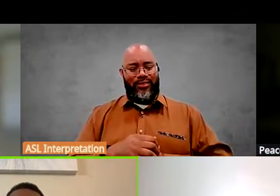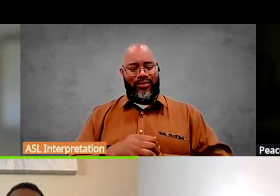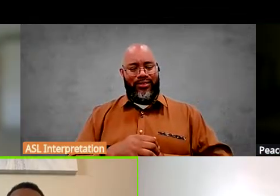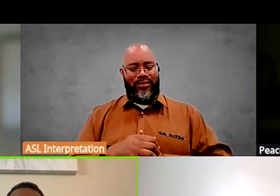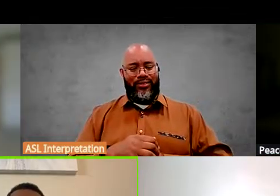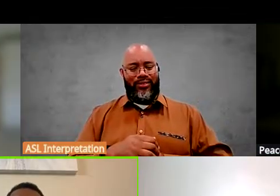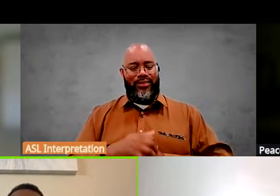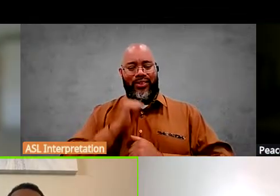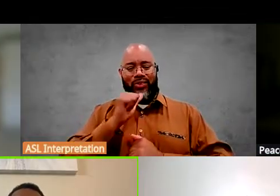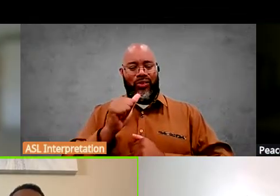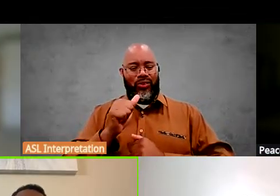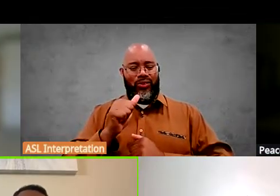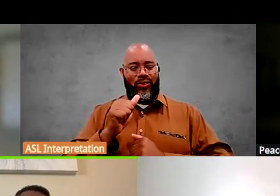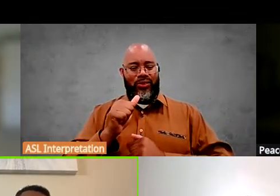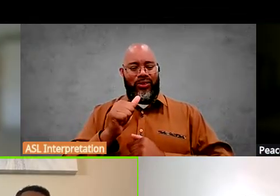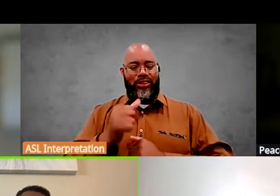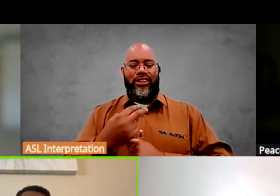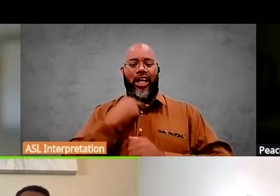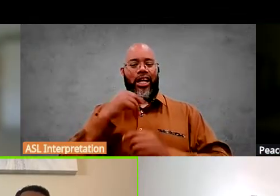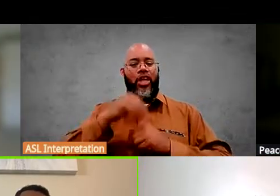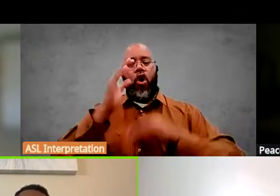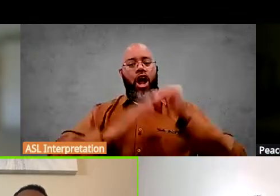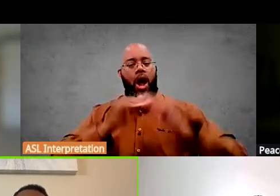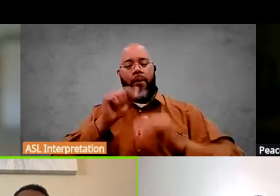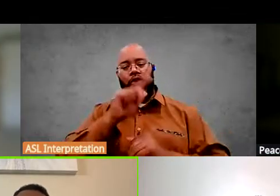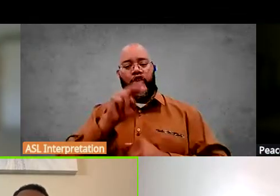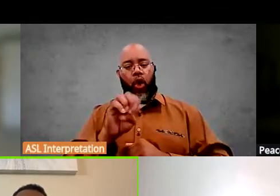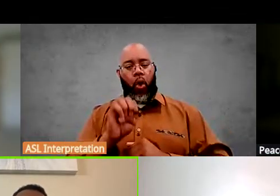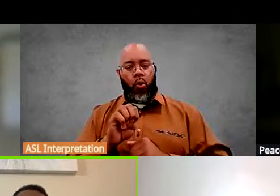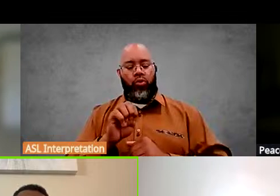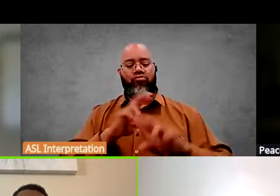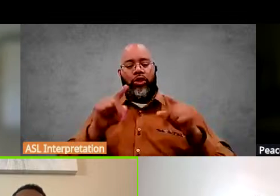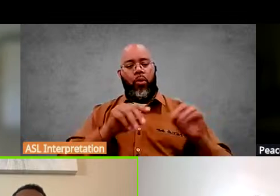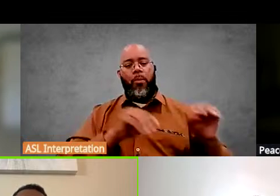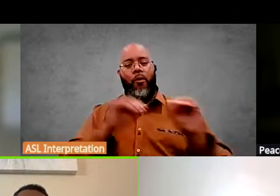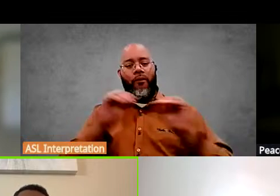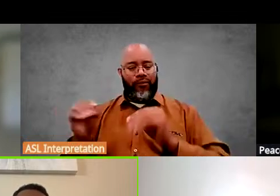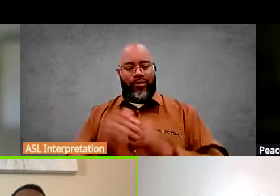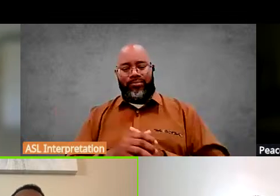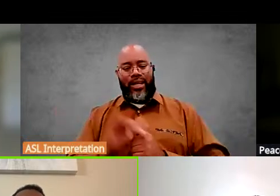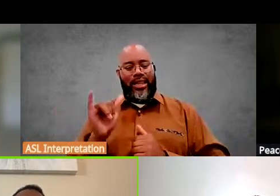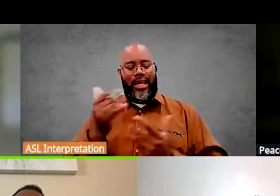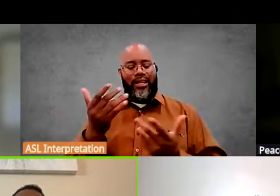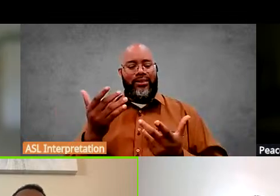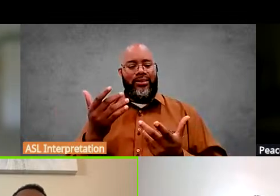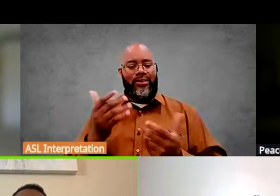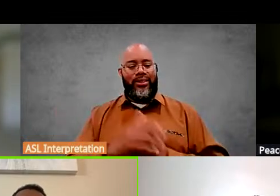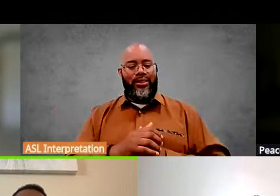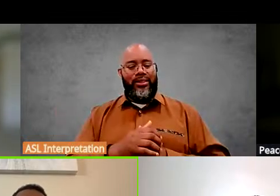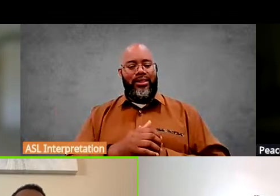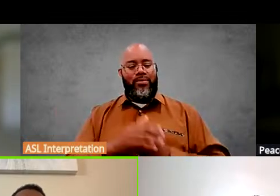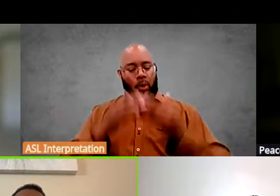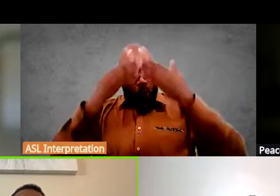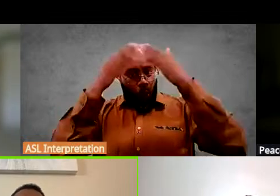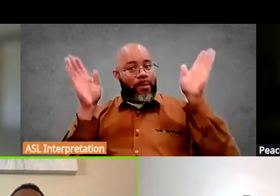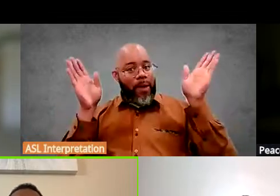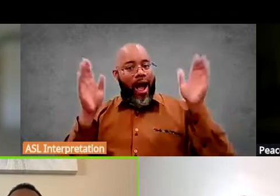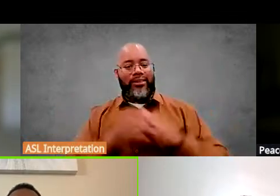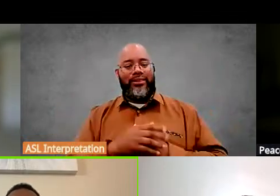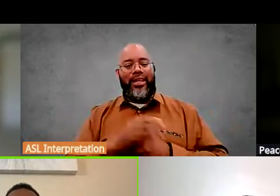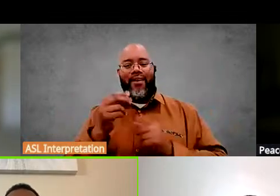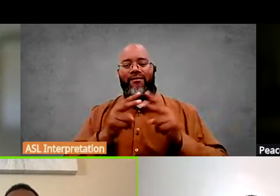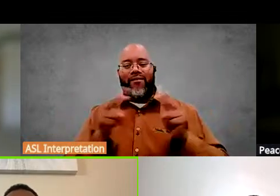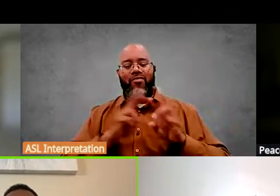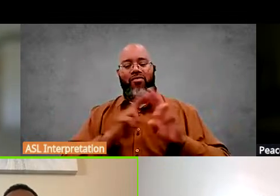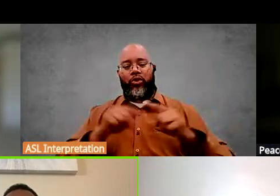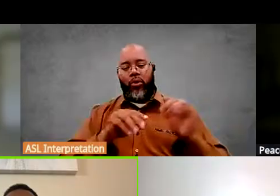Don't be stuck in your comfort zone. Be Mm. ready to move. Like be open-minded and be very ready